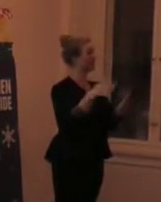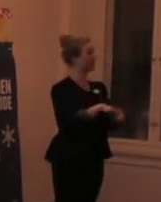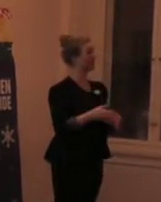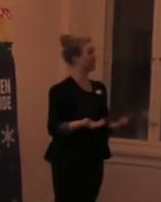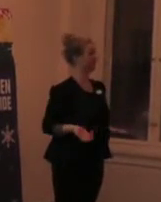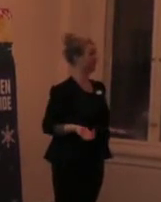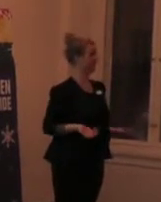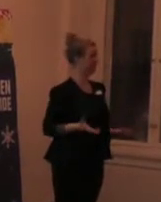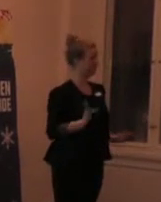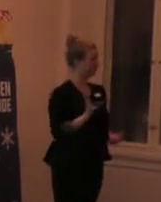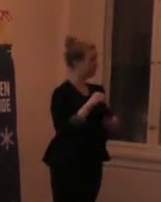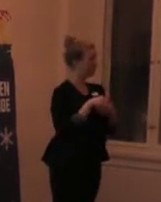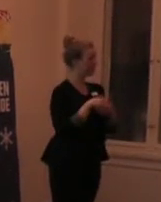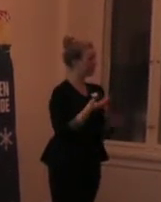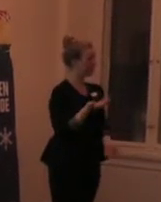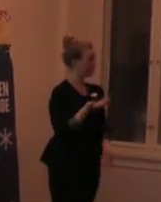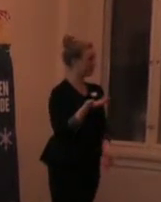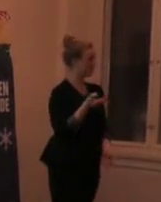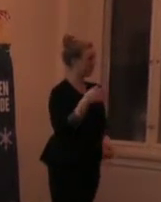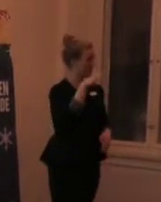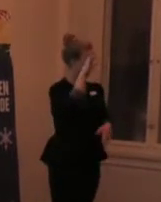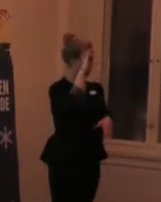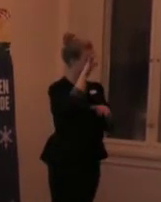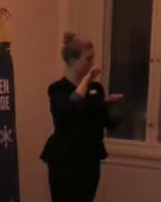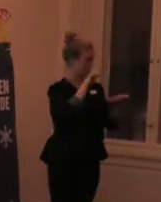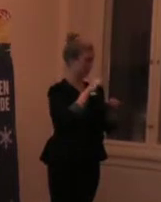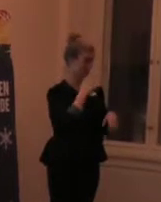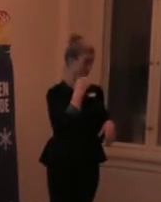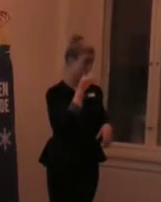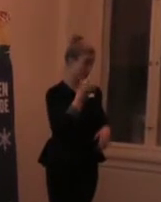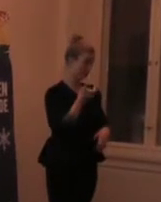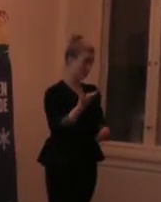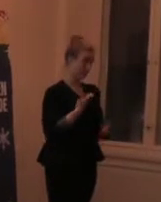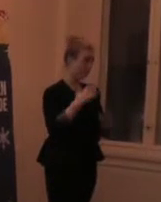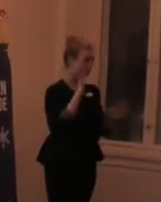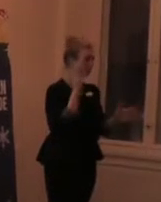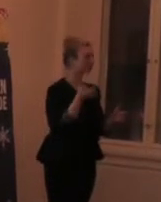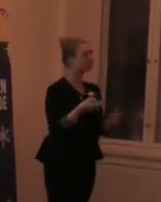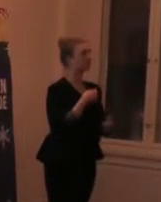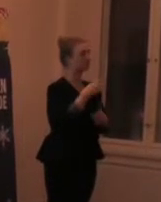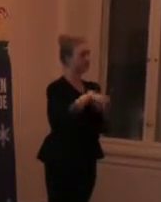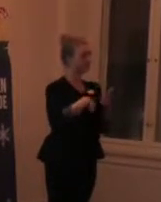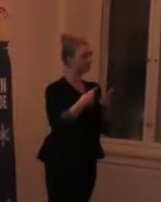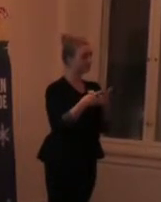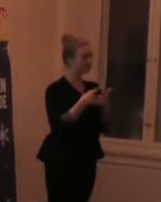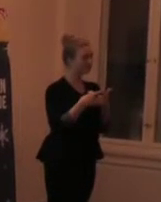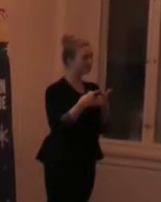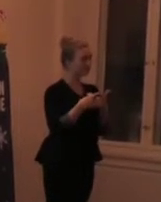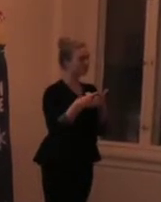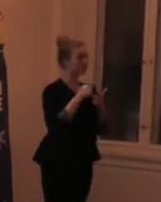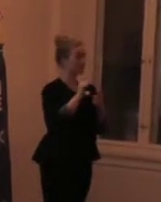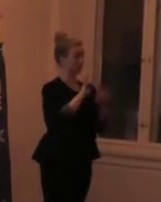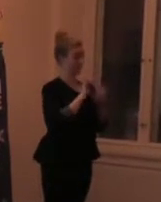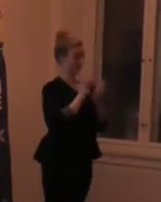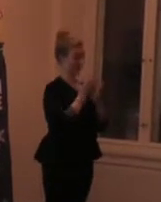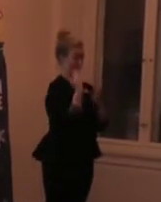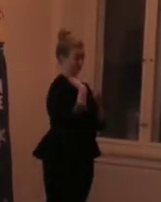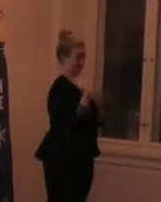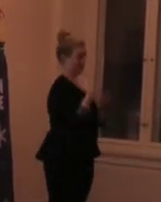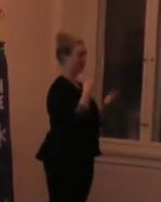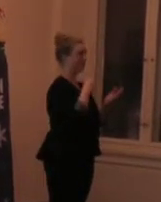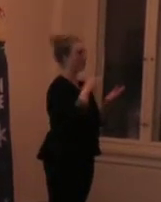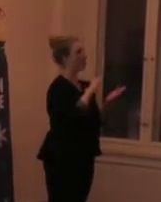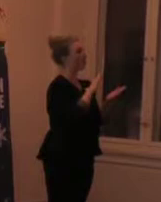of the Iraqi government. Just shows you the priority that they have. And second, that committee was supposed, like on paper, it